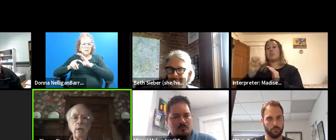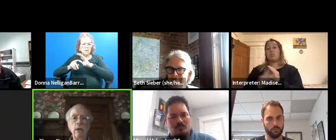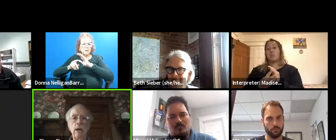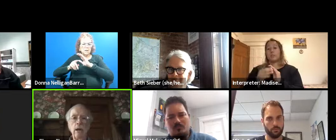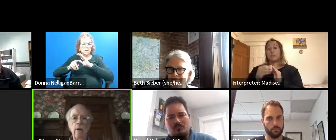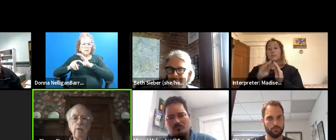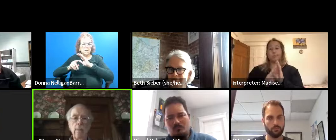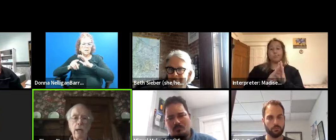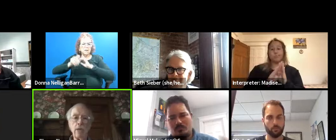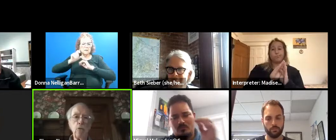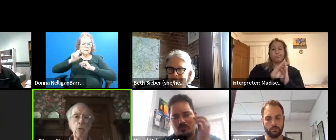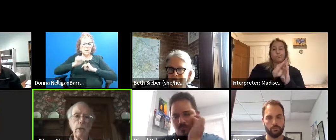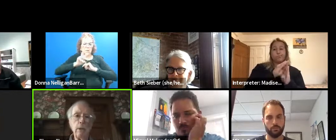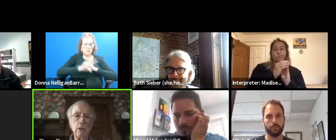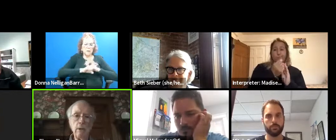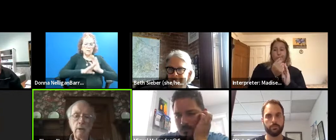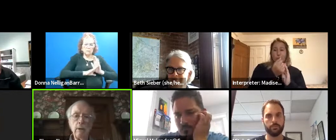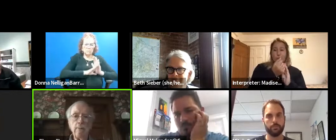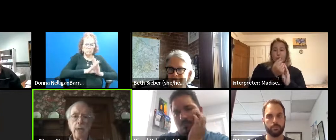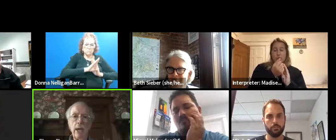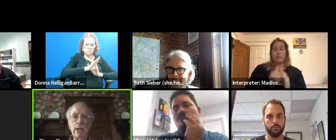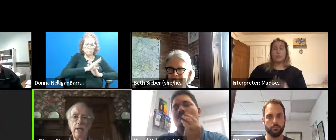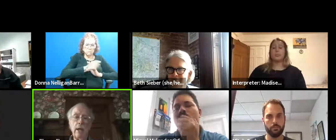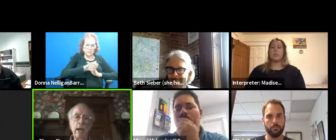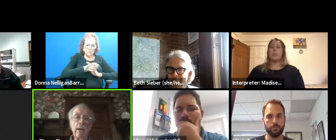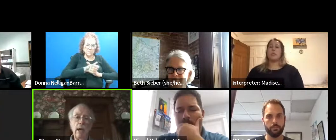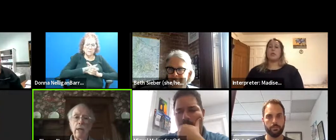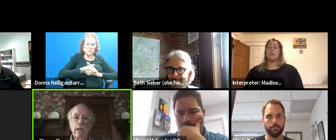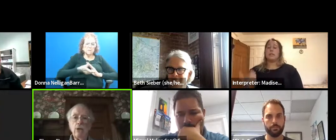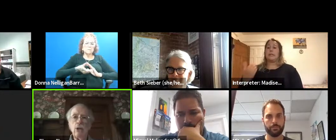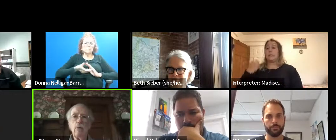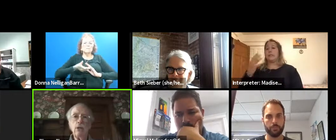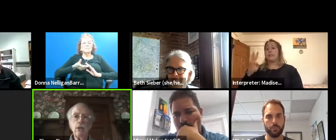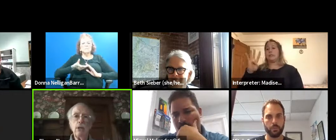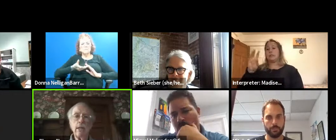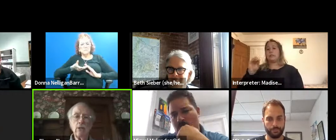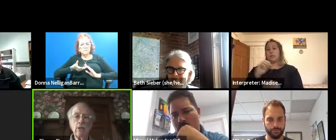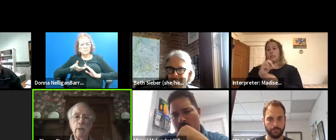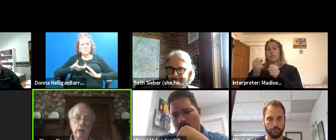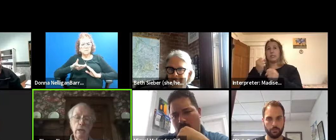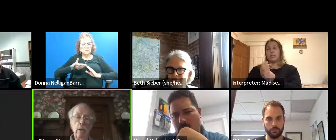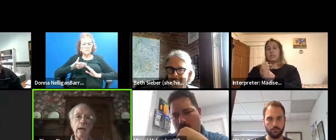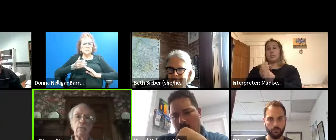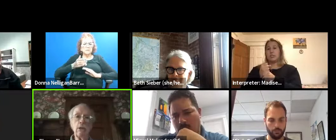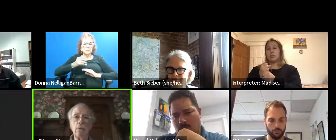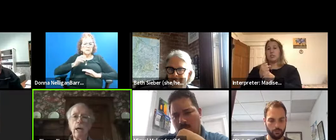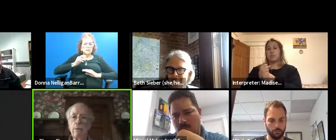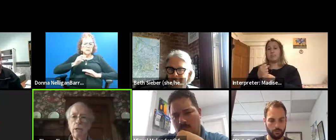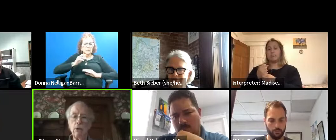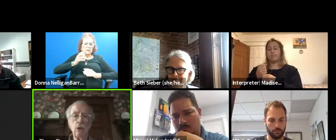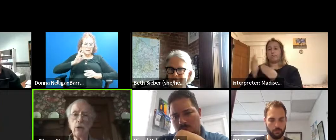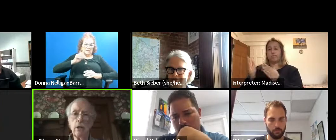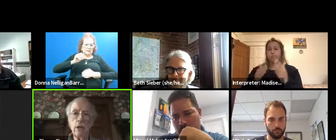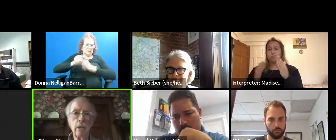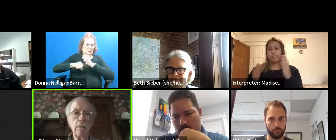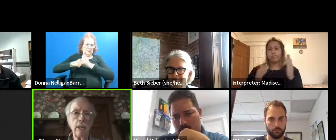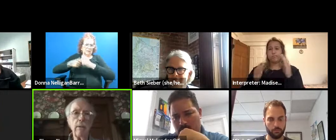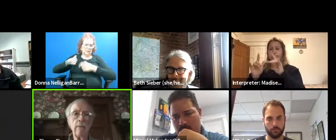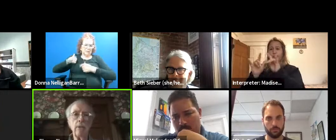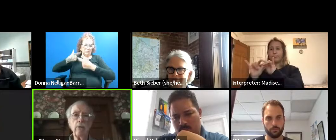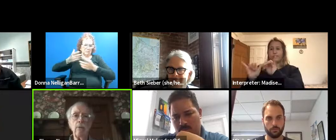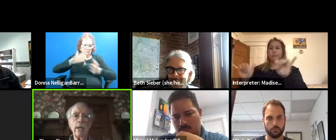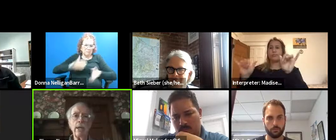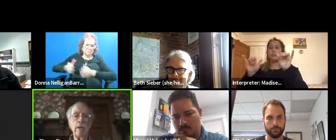trends over the past 40 years. And I see no reason to think that's going to, I could be surprised, but I see no reason to think it'll